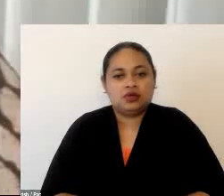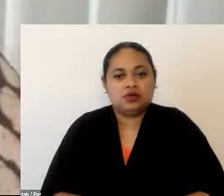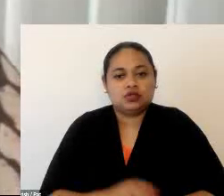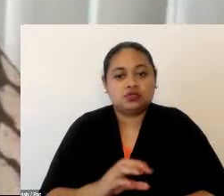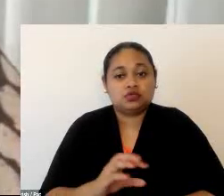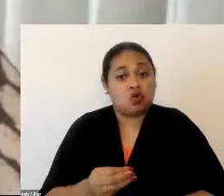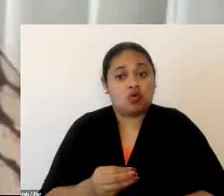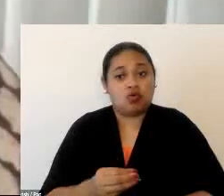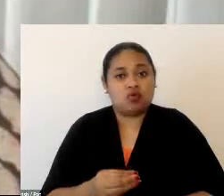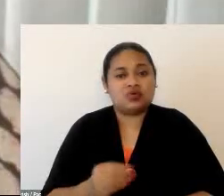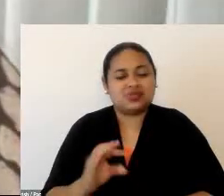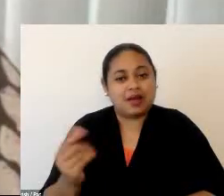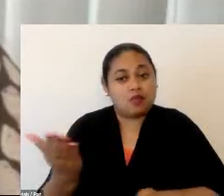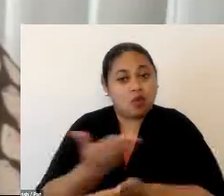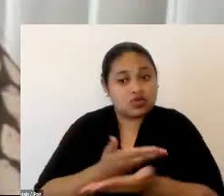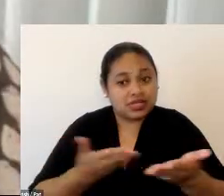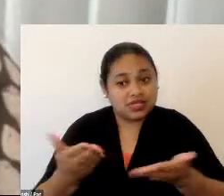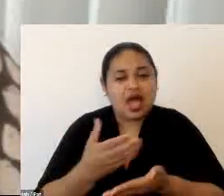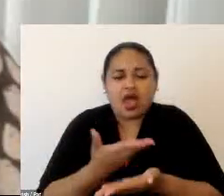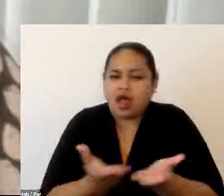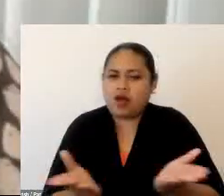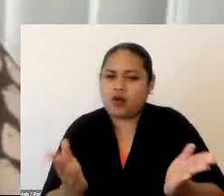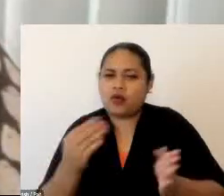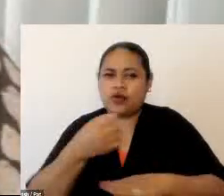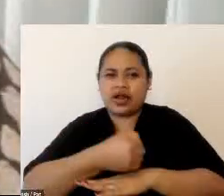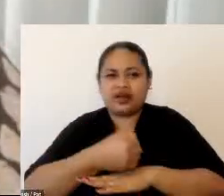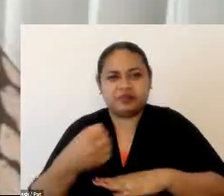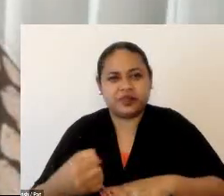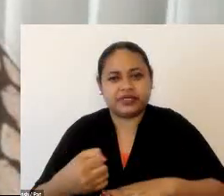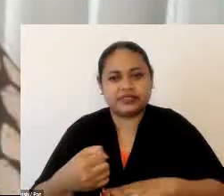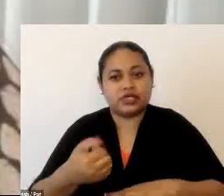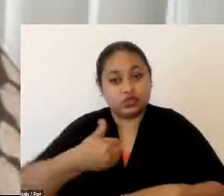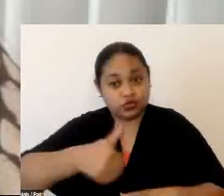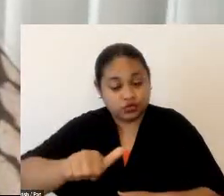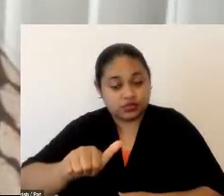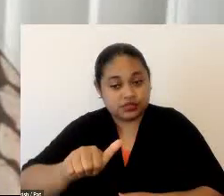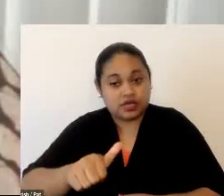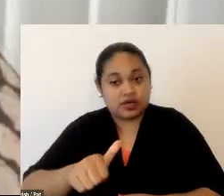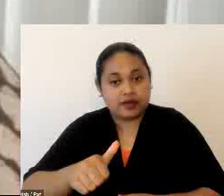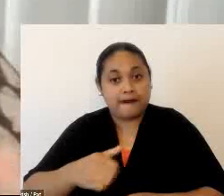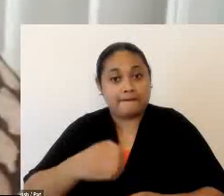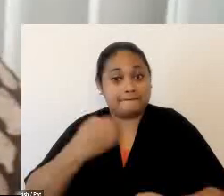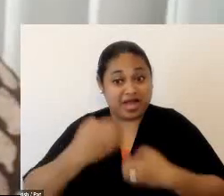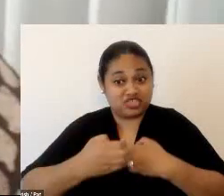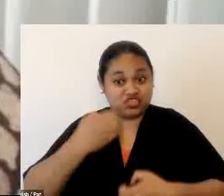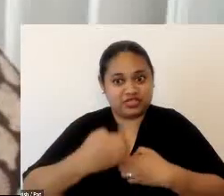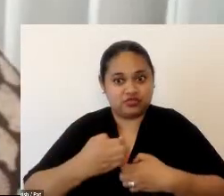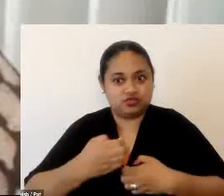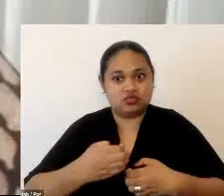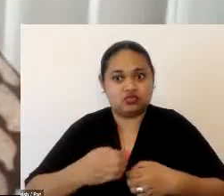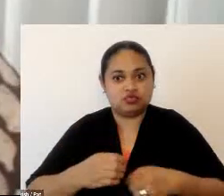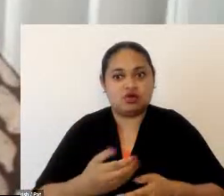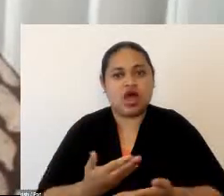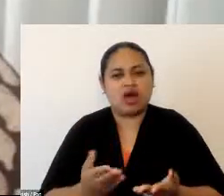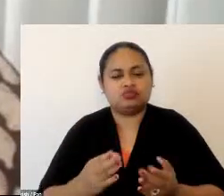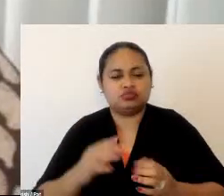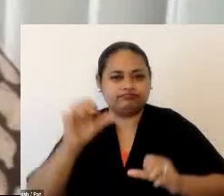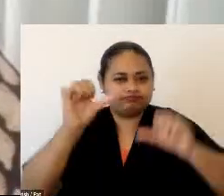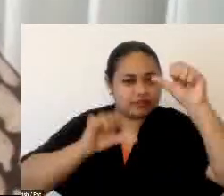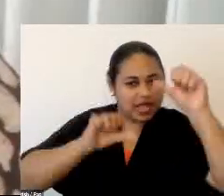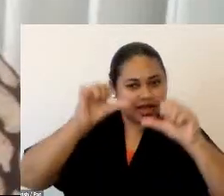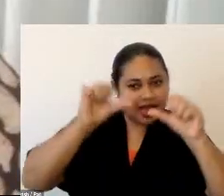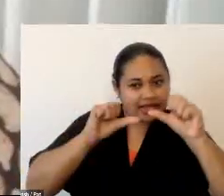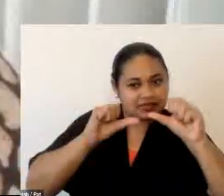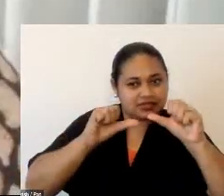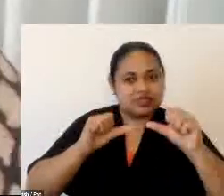various consultations is about how governments and businesses can again use machine learning to analyze drone surveillance footage, which can be used